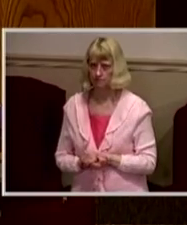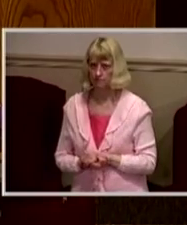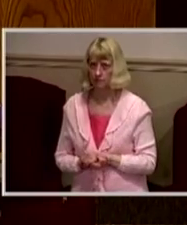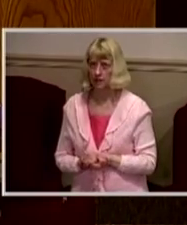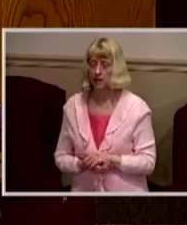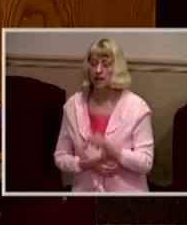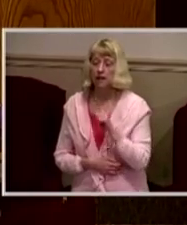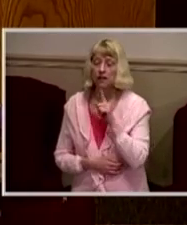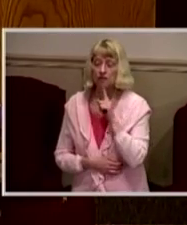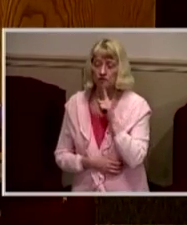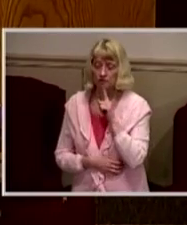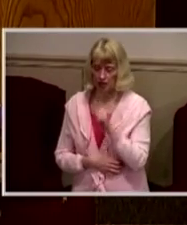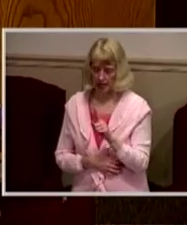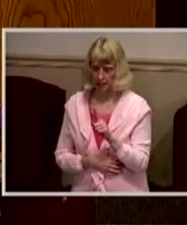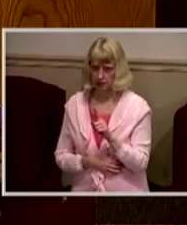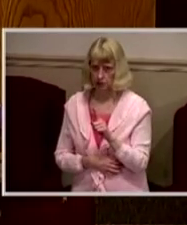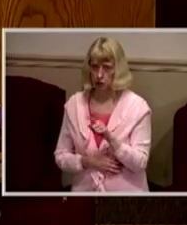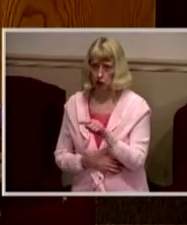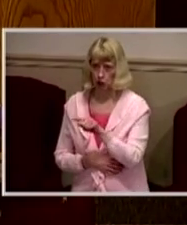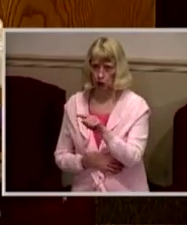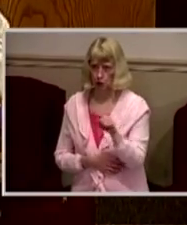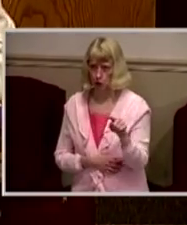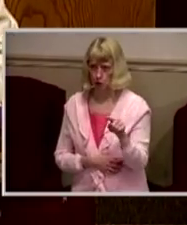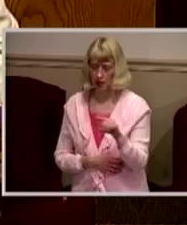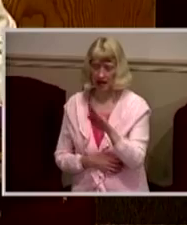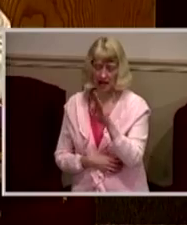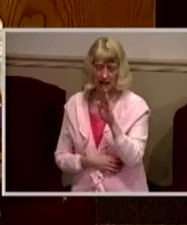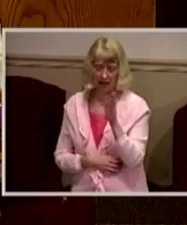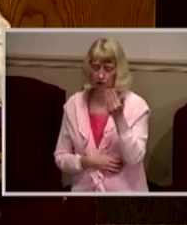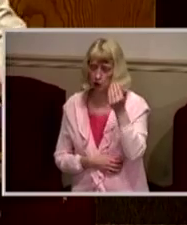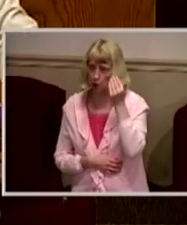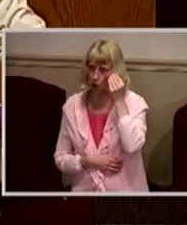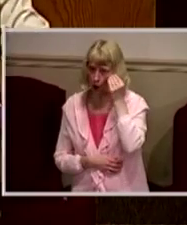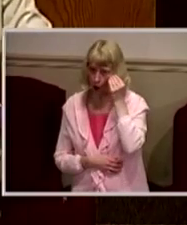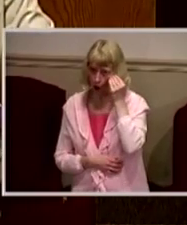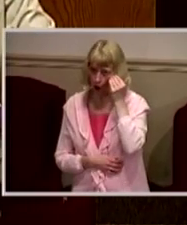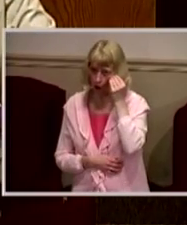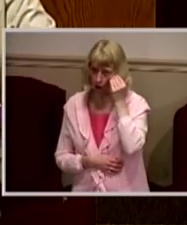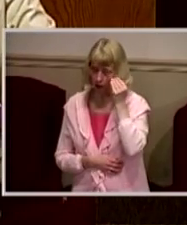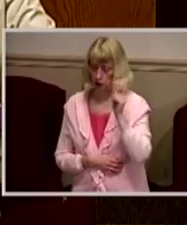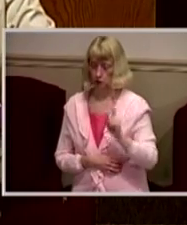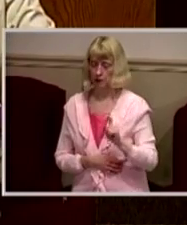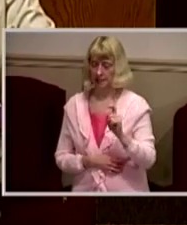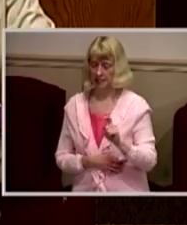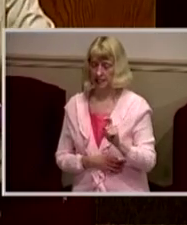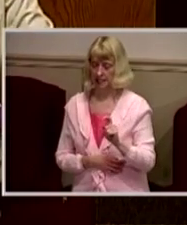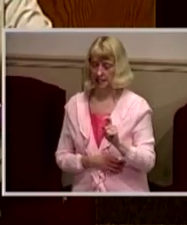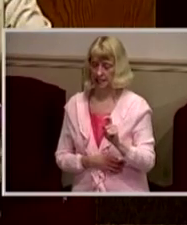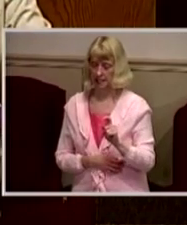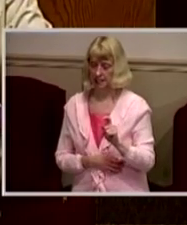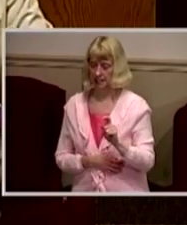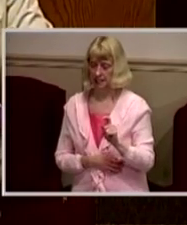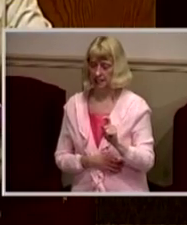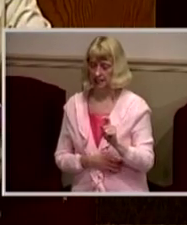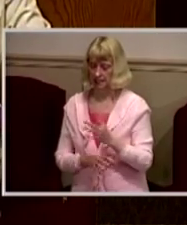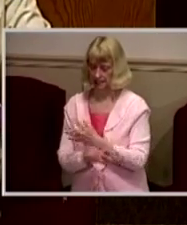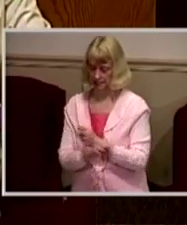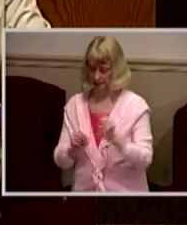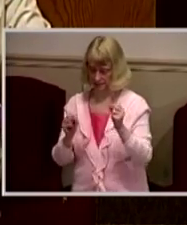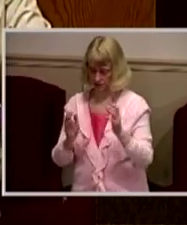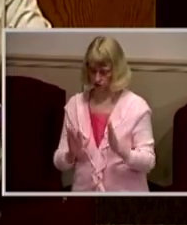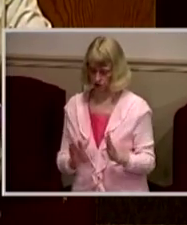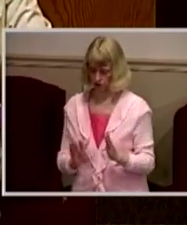In fact, you would never know that you needed to be